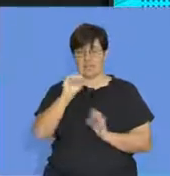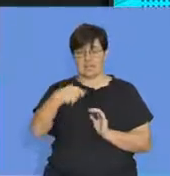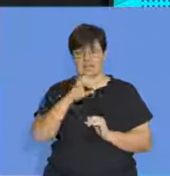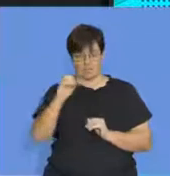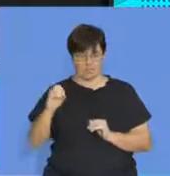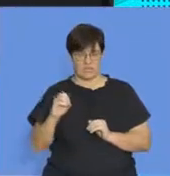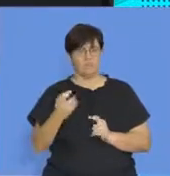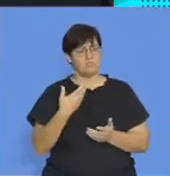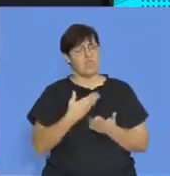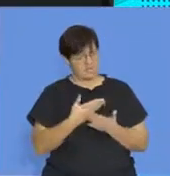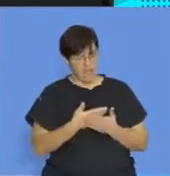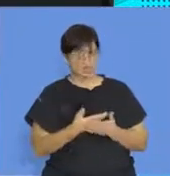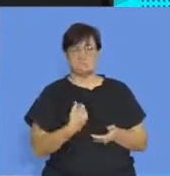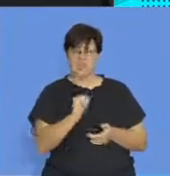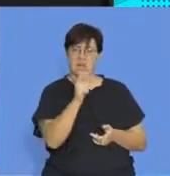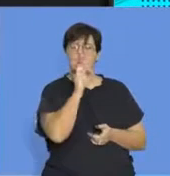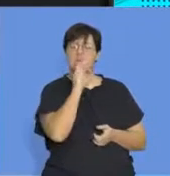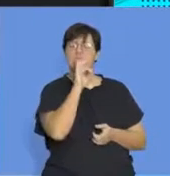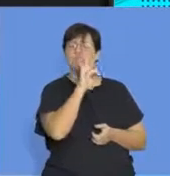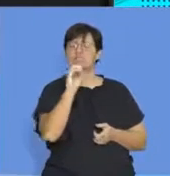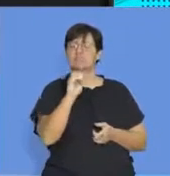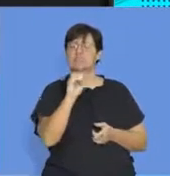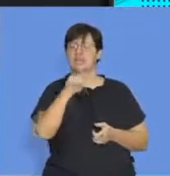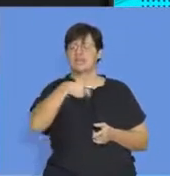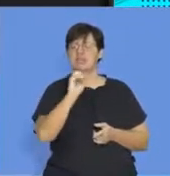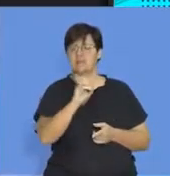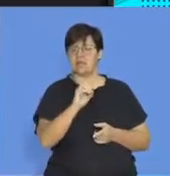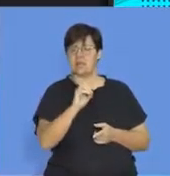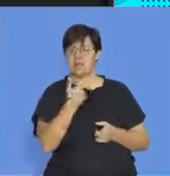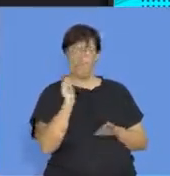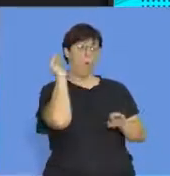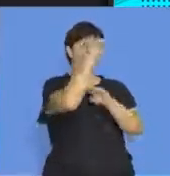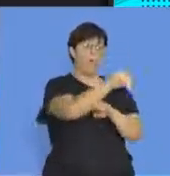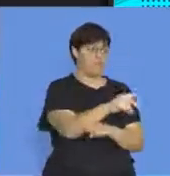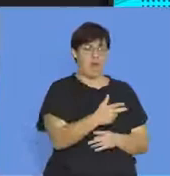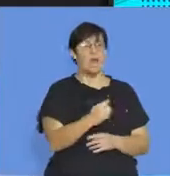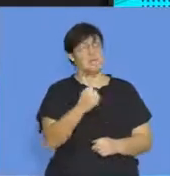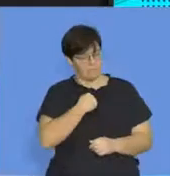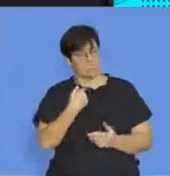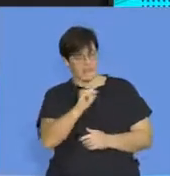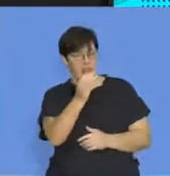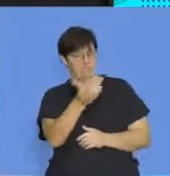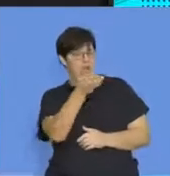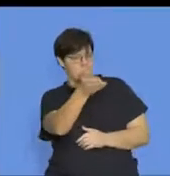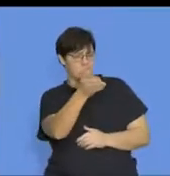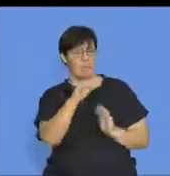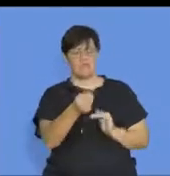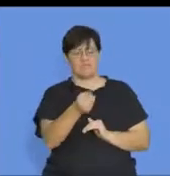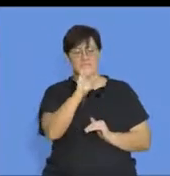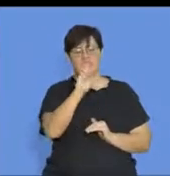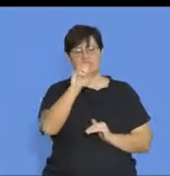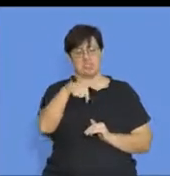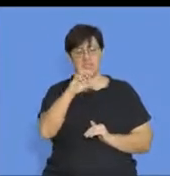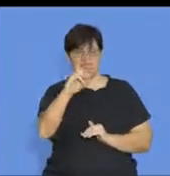still entitled to 30,000. So he hasn't taken more than what he is entitled to. So Tubby ends up with